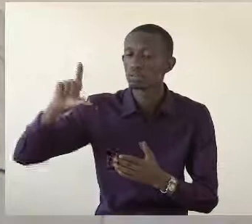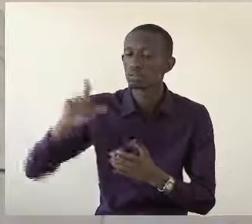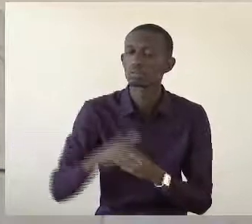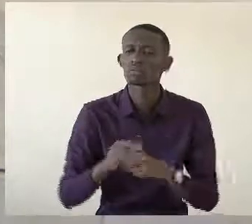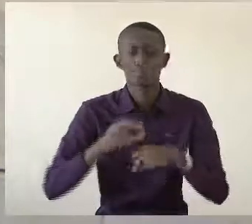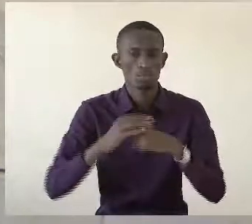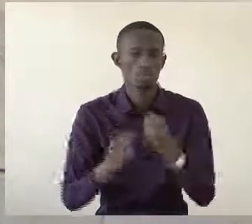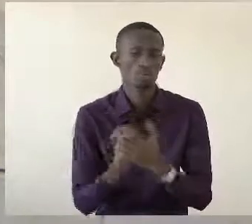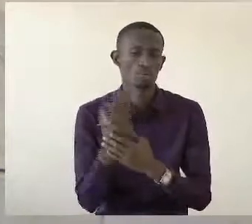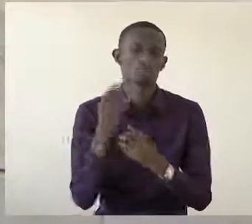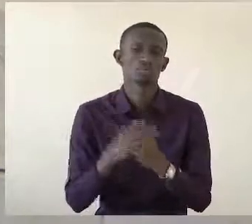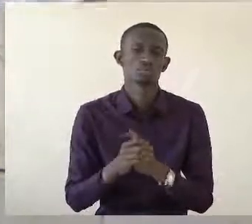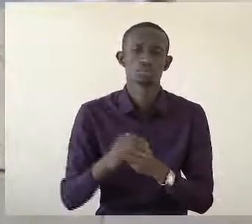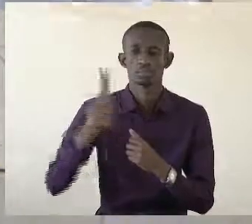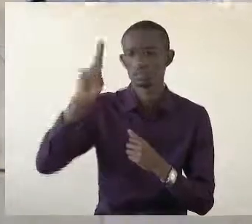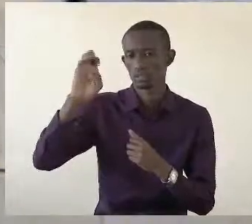So this B,